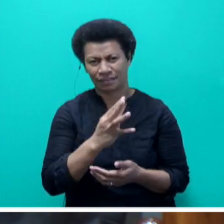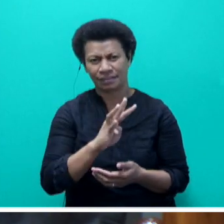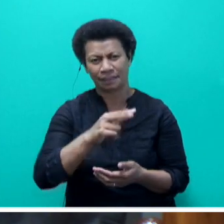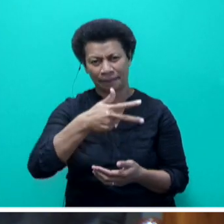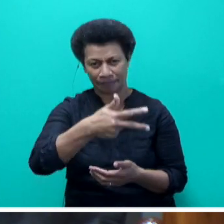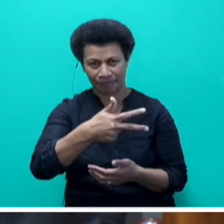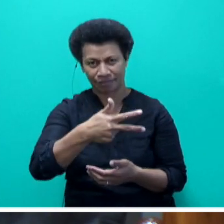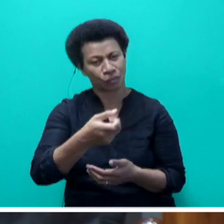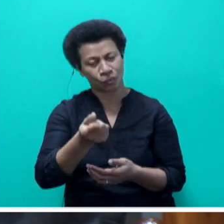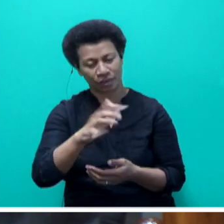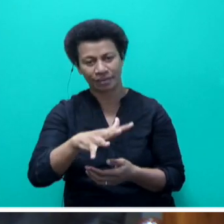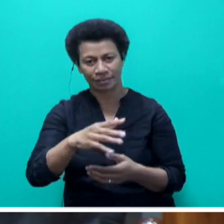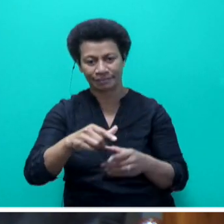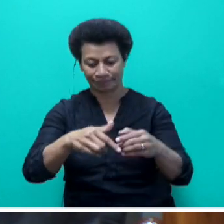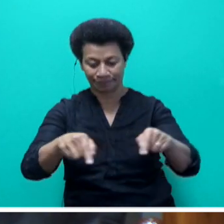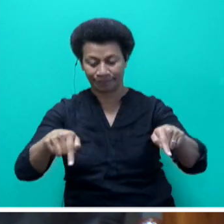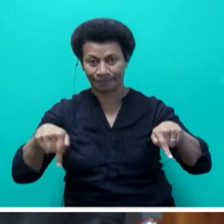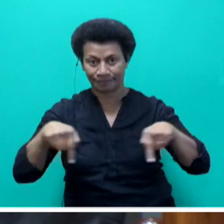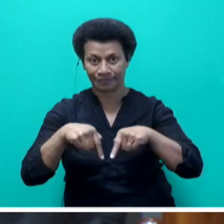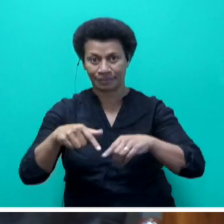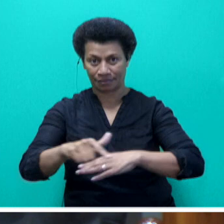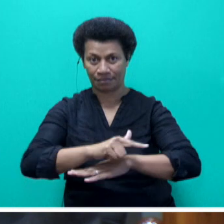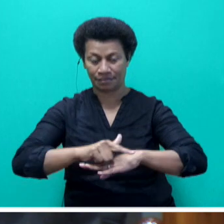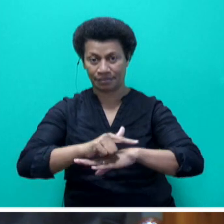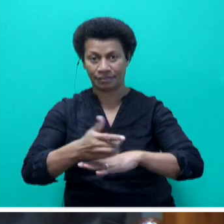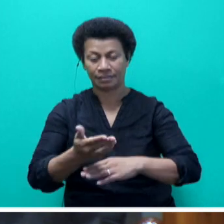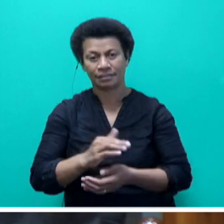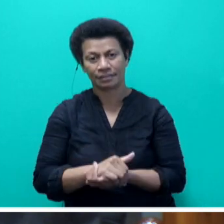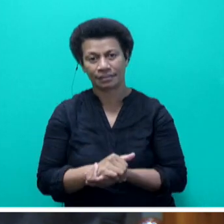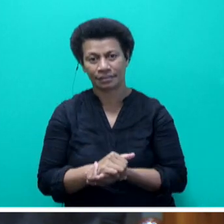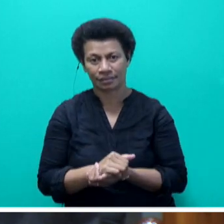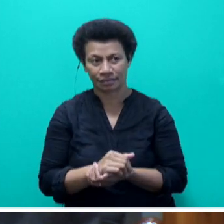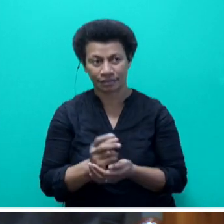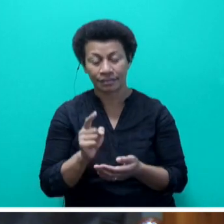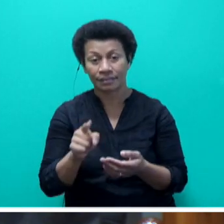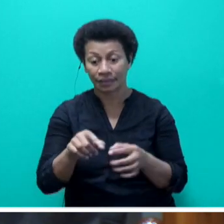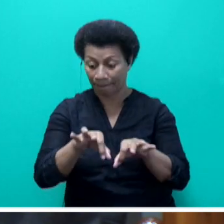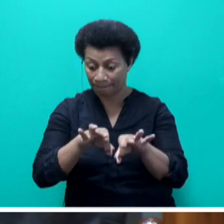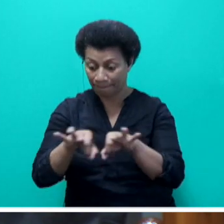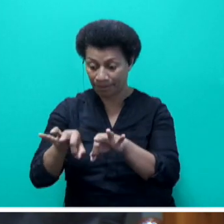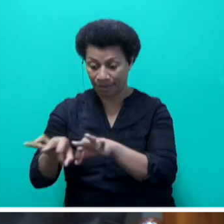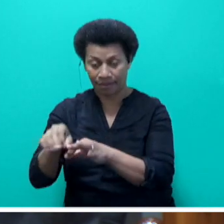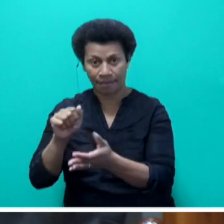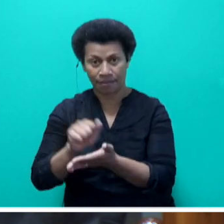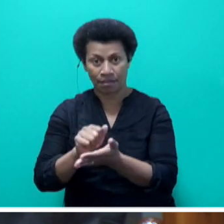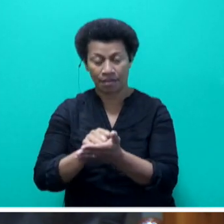respectively. Through this reform, Honourable Speaker, we have also ensured that we form from a planning perspective,